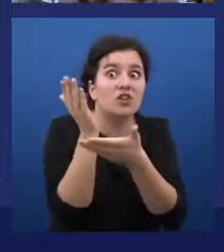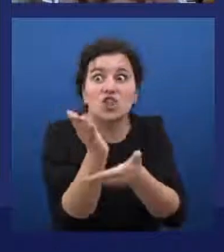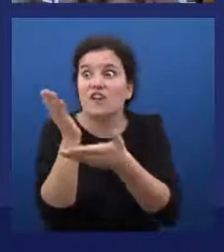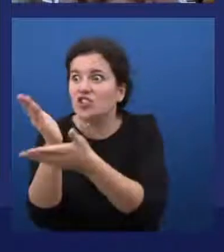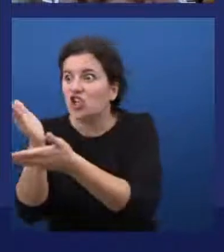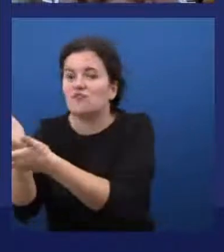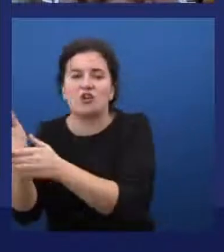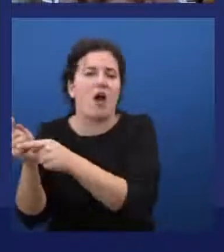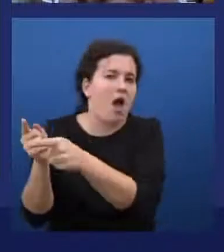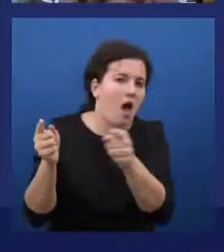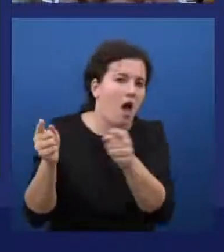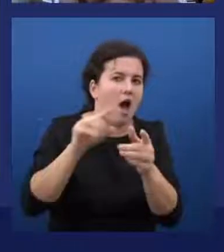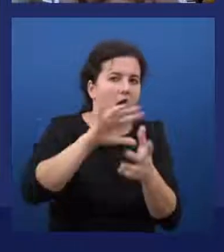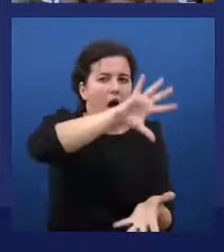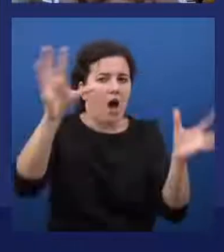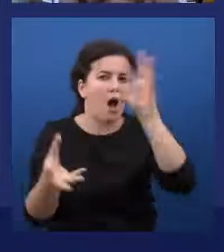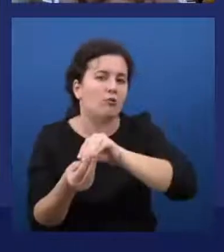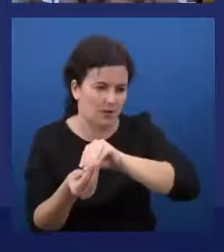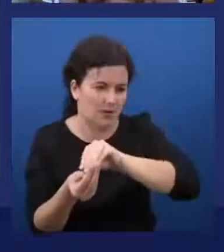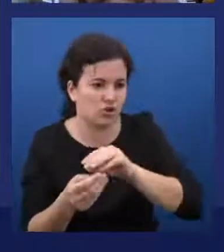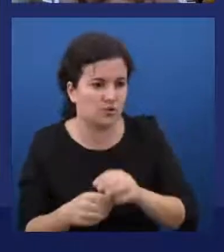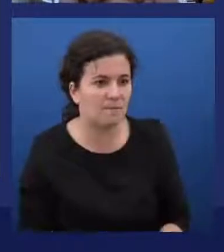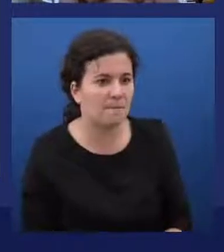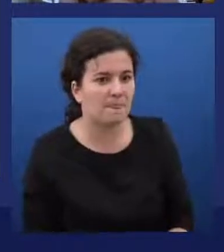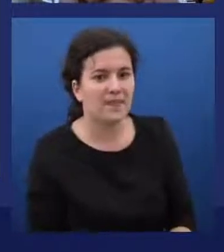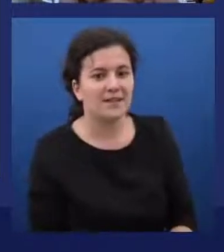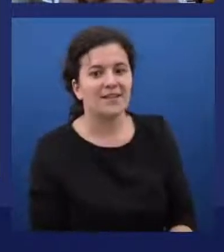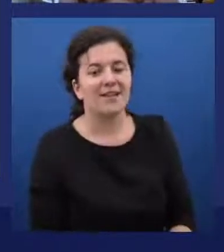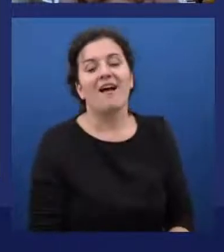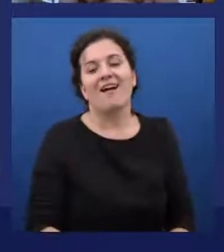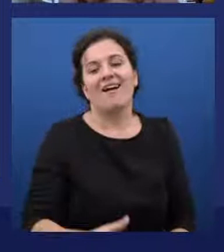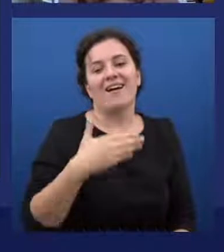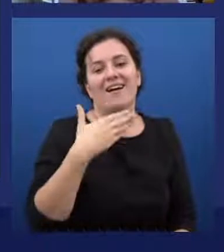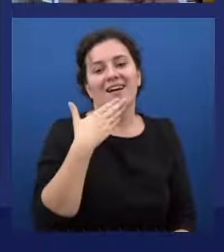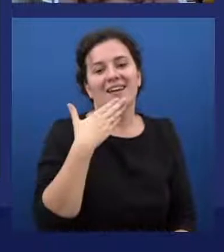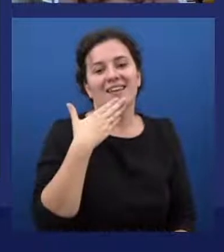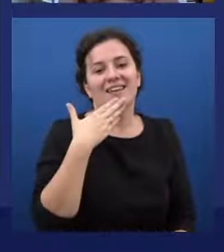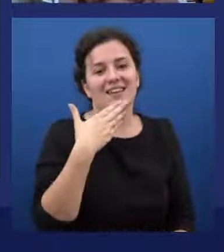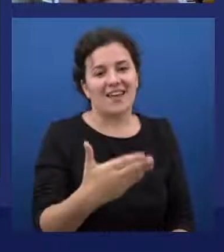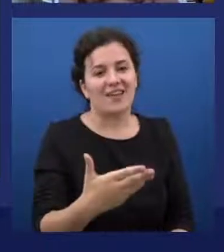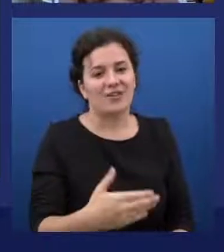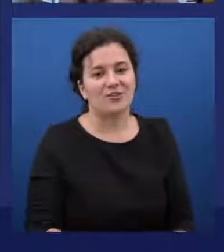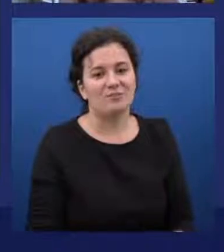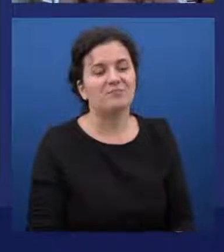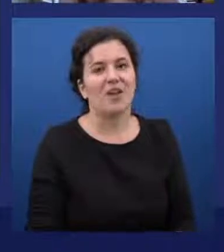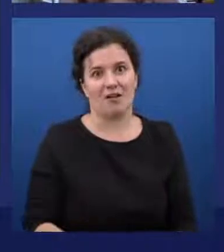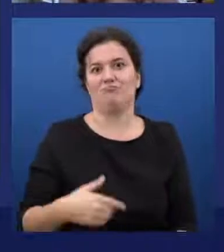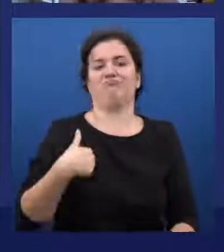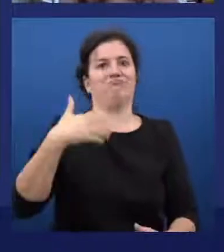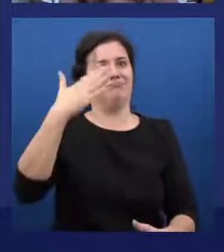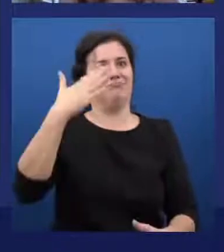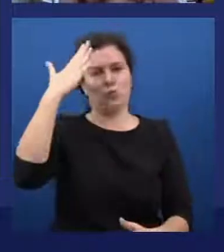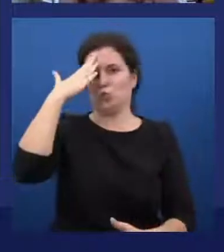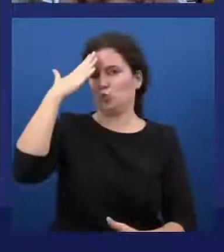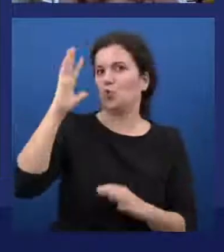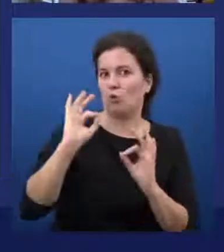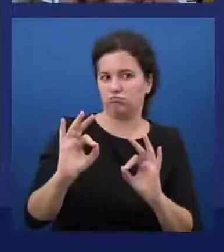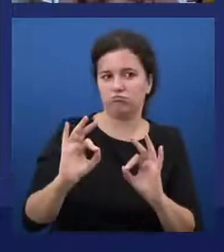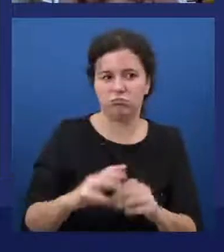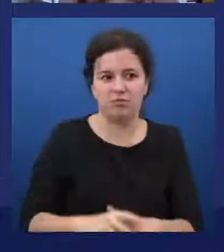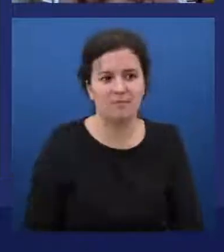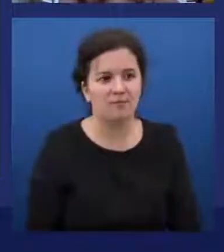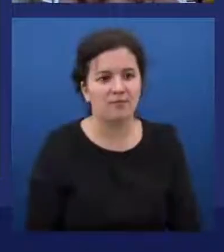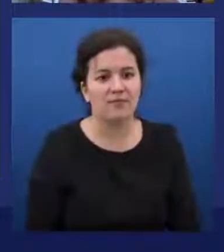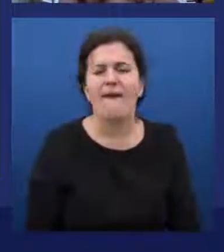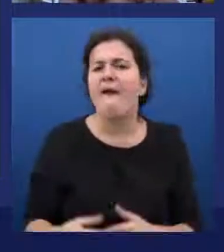that are trying to build a solution with this. Actually, I was also wondering, is there any free tier available of this service? I know there's